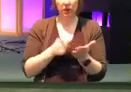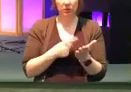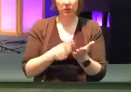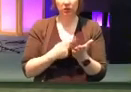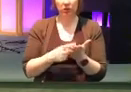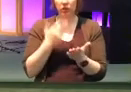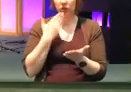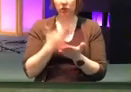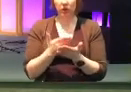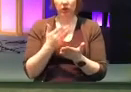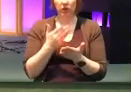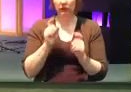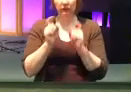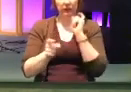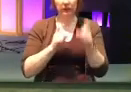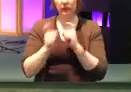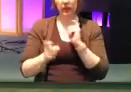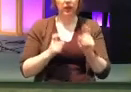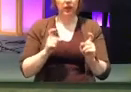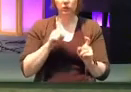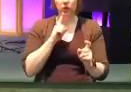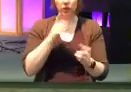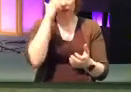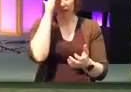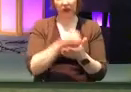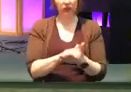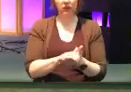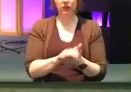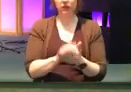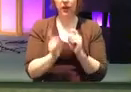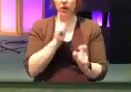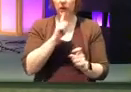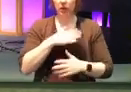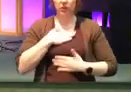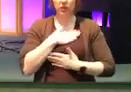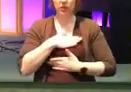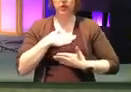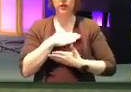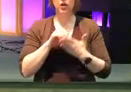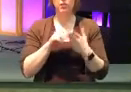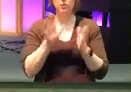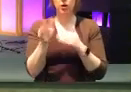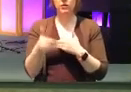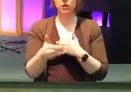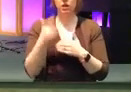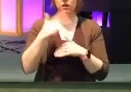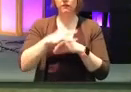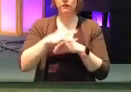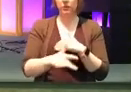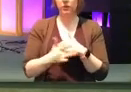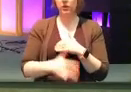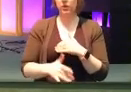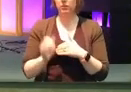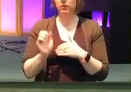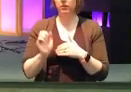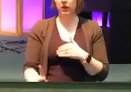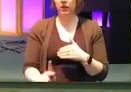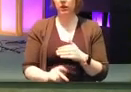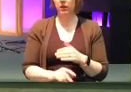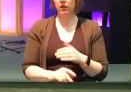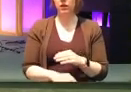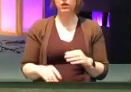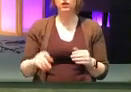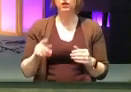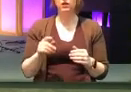so good at giving and faithful with your giving, so I appreciate that. Again, the boxes are available in the back. Ushers will be bringing up the